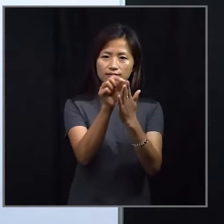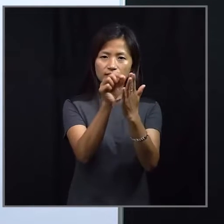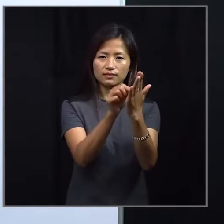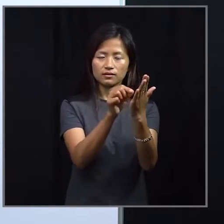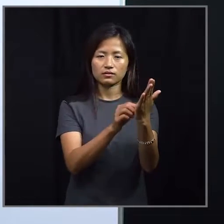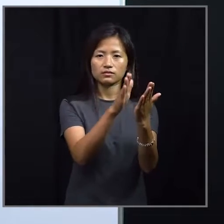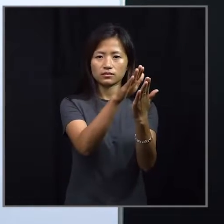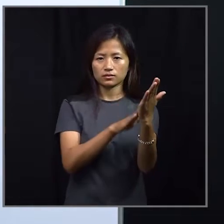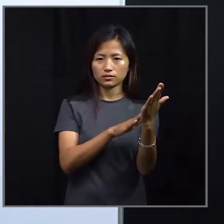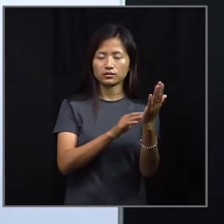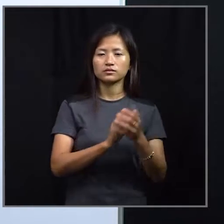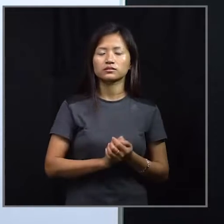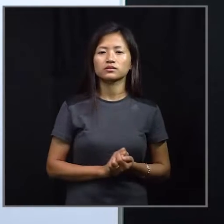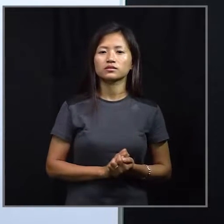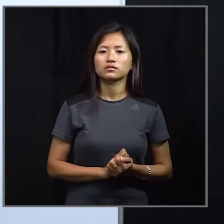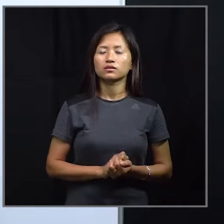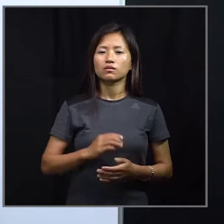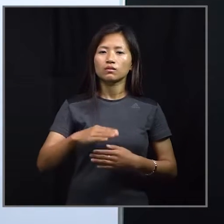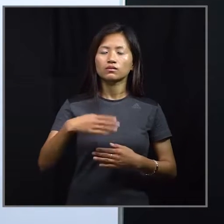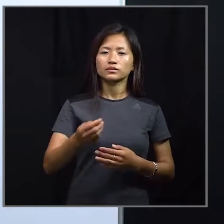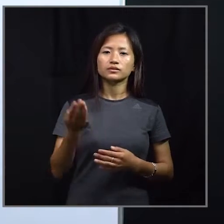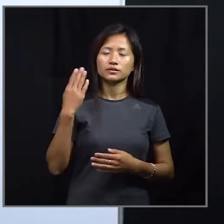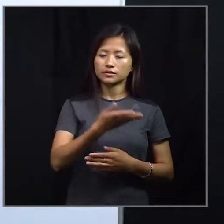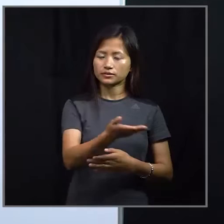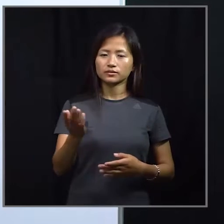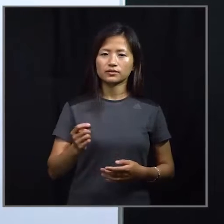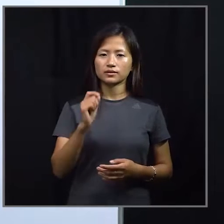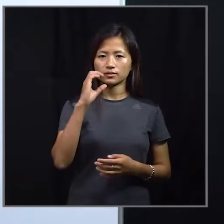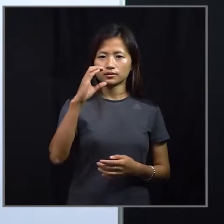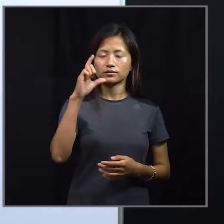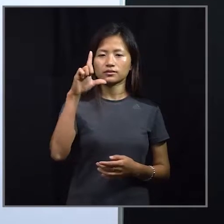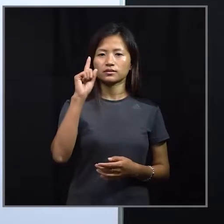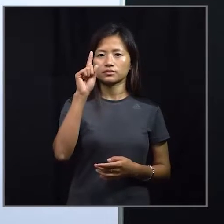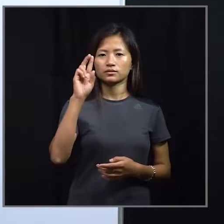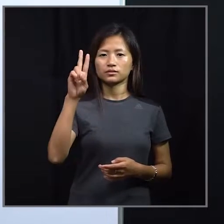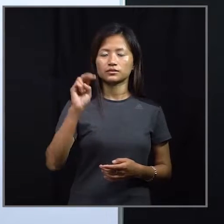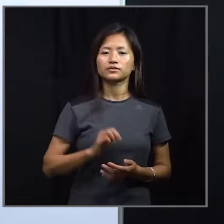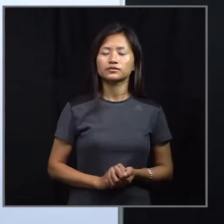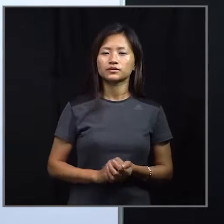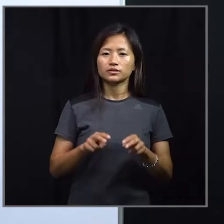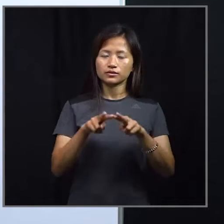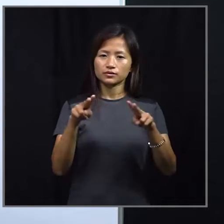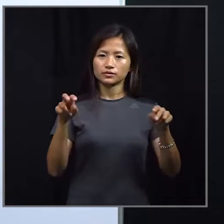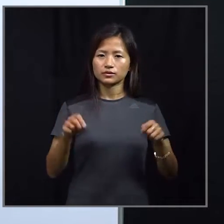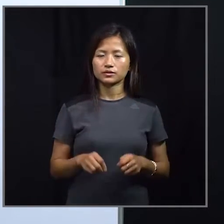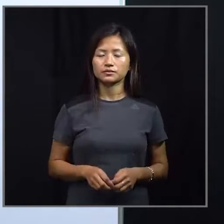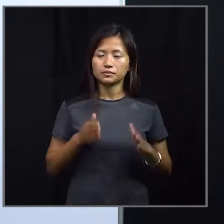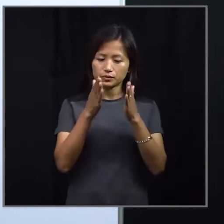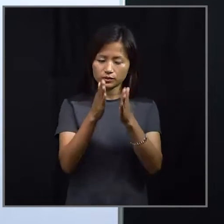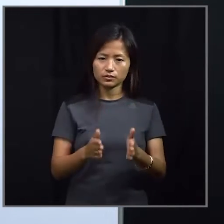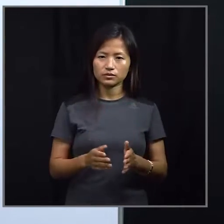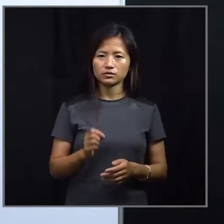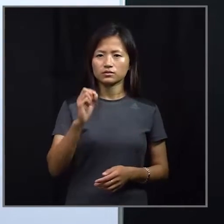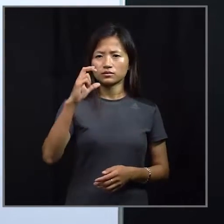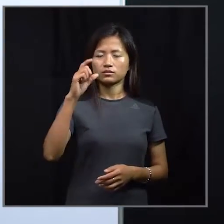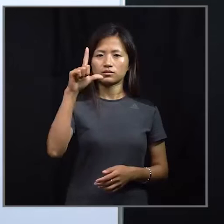meaning of macroeconomics because this is already there in class 12. But now we have the difference between these two, even here in class 11 as